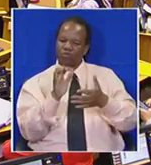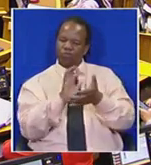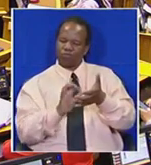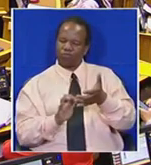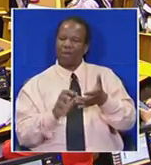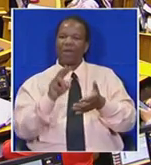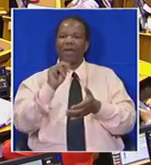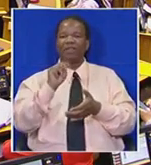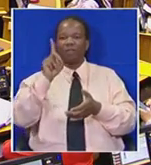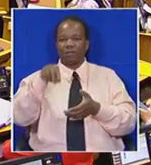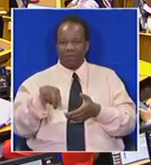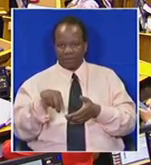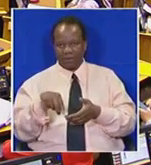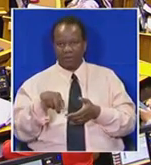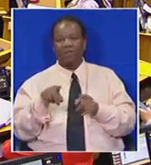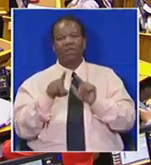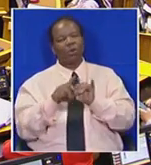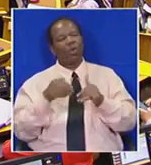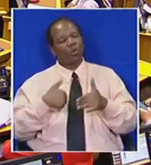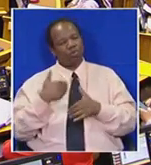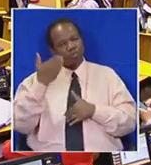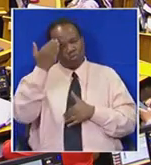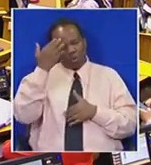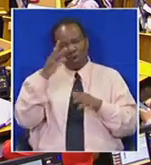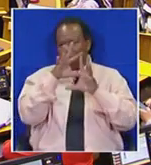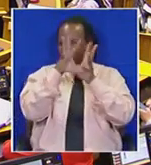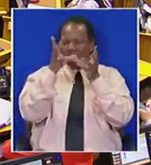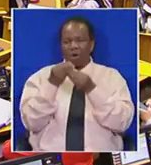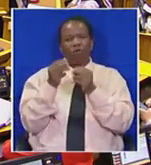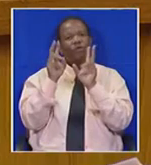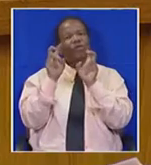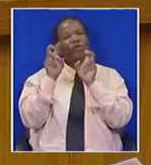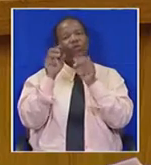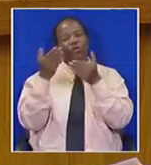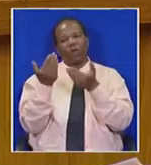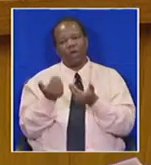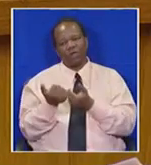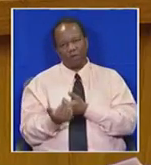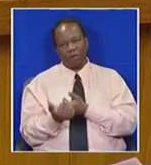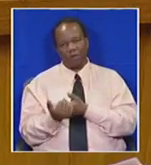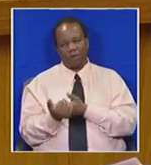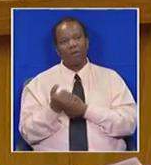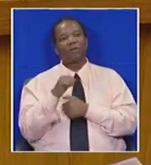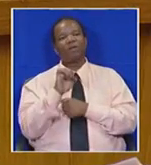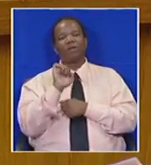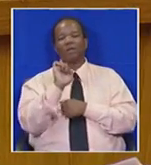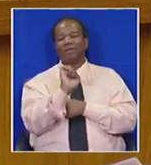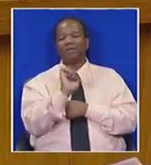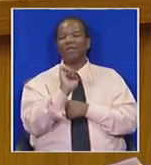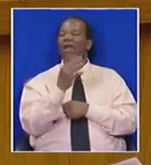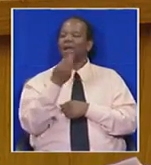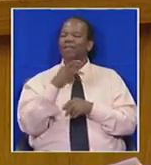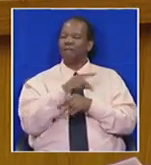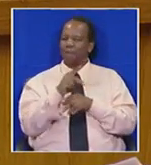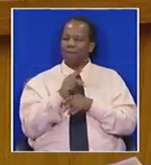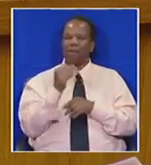of government business, is on top of all the issues that confront us here today. He has a plan. He knew what he was talking